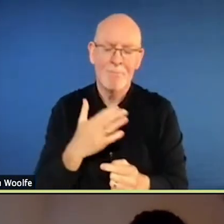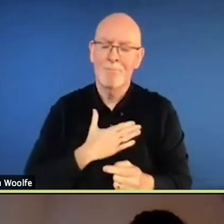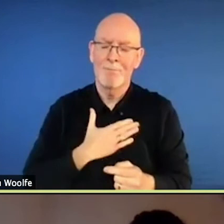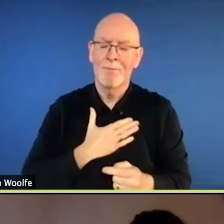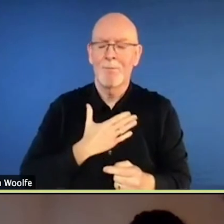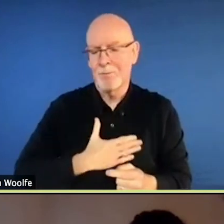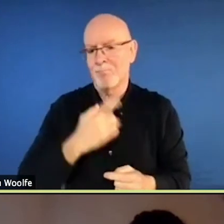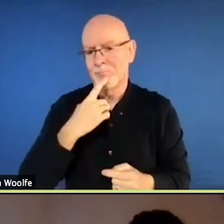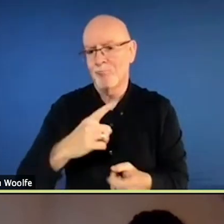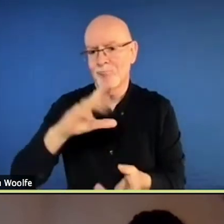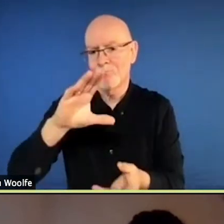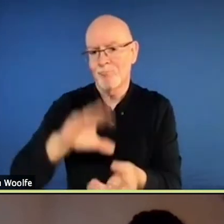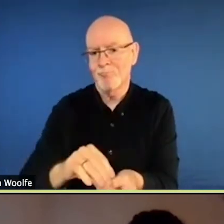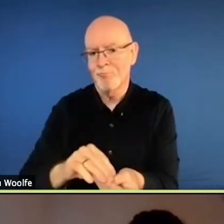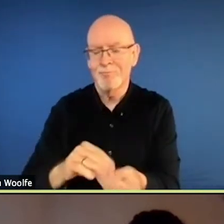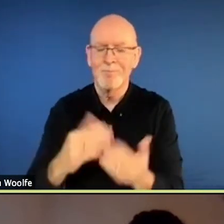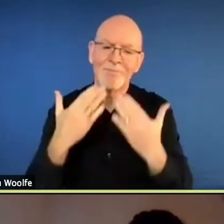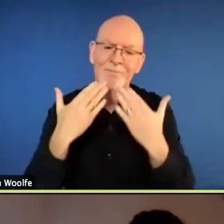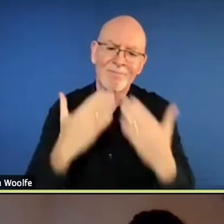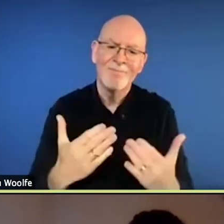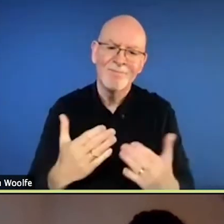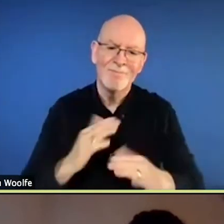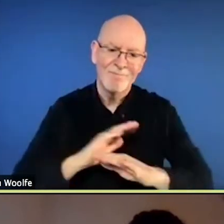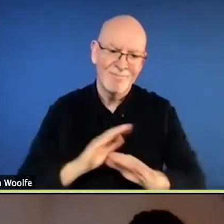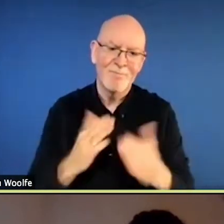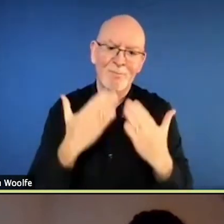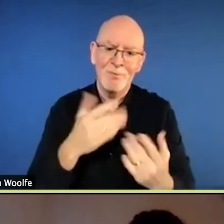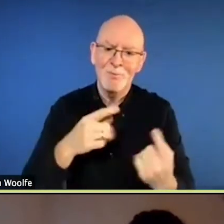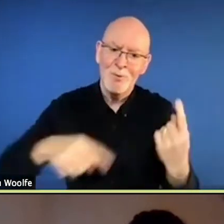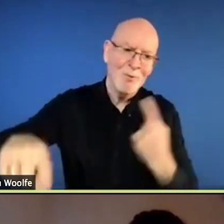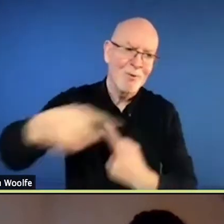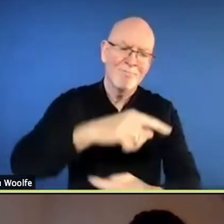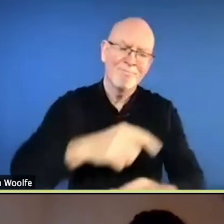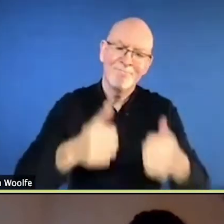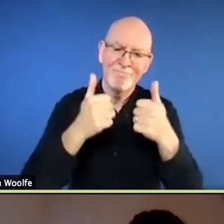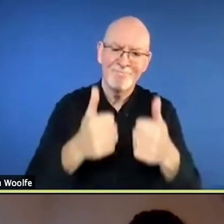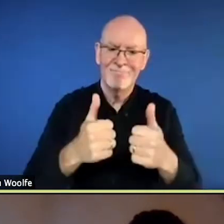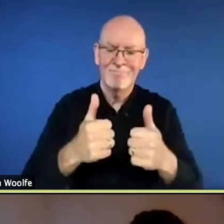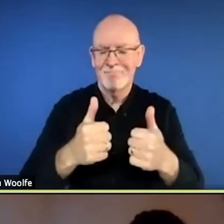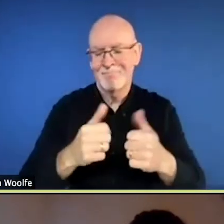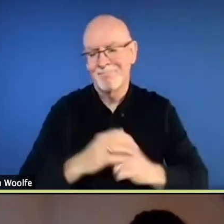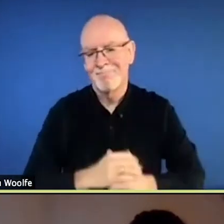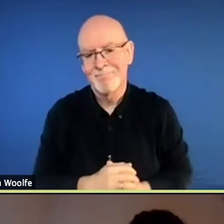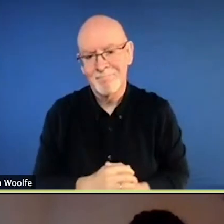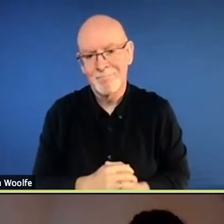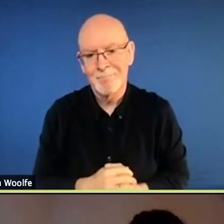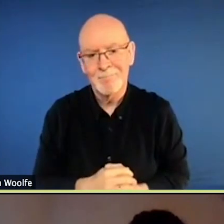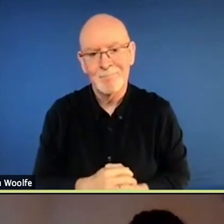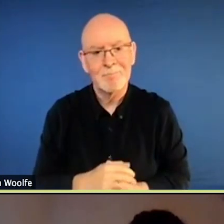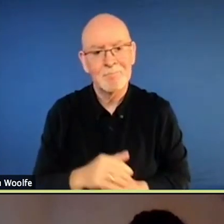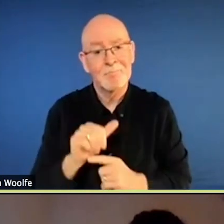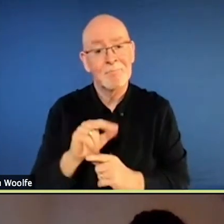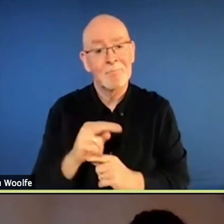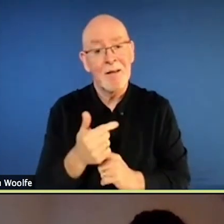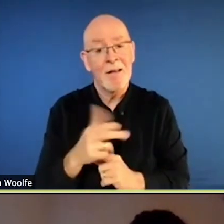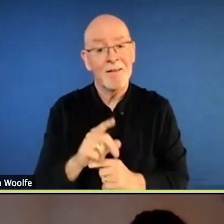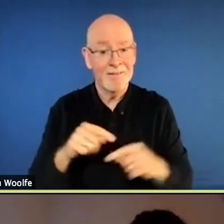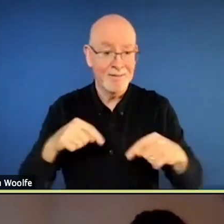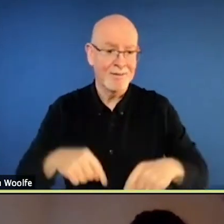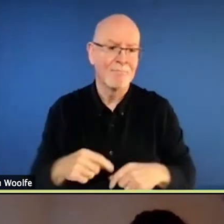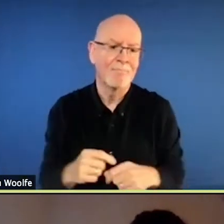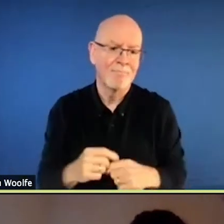and same to you. And thanks so much for being part of the panel today. It's really been wonderful to have you with